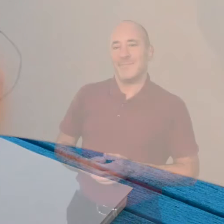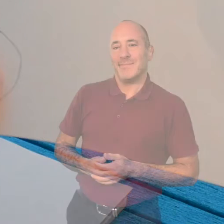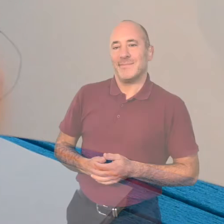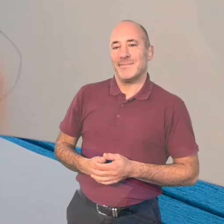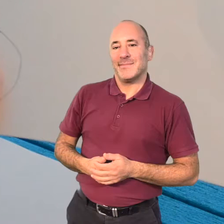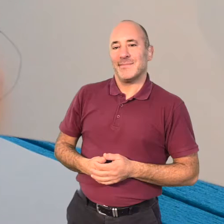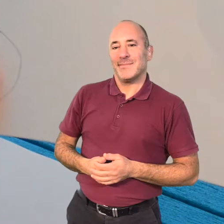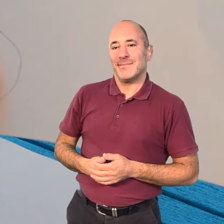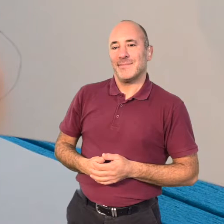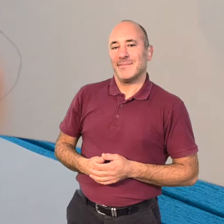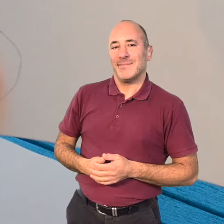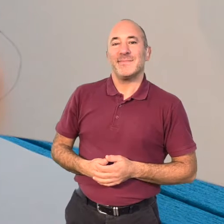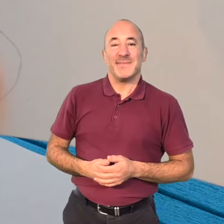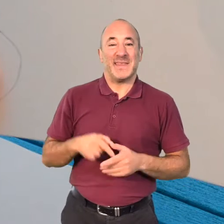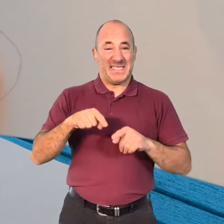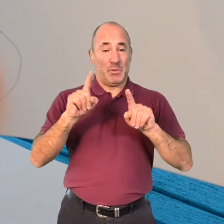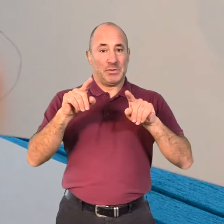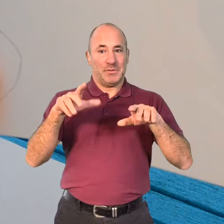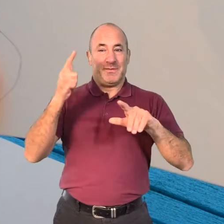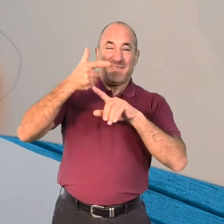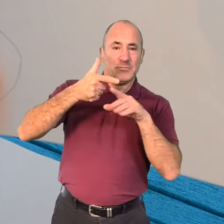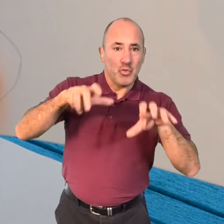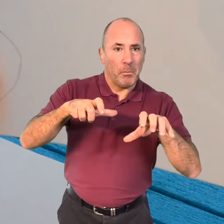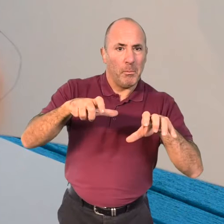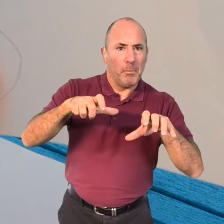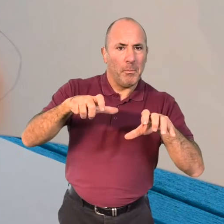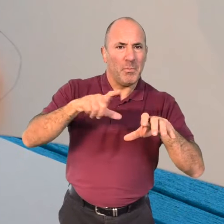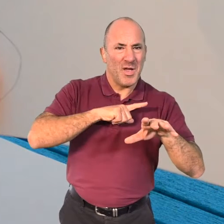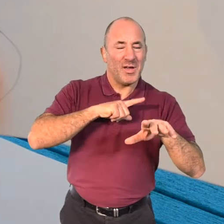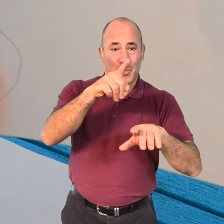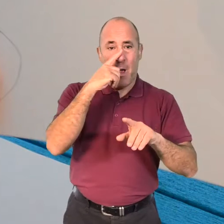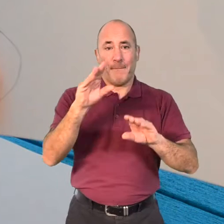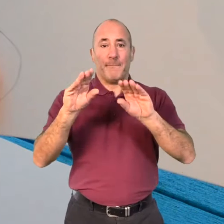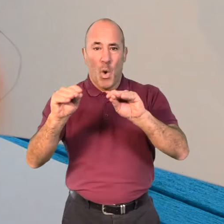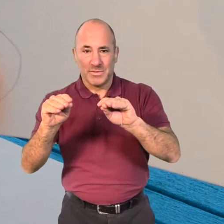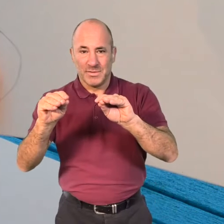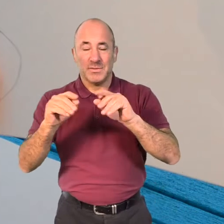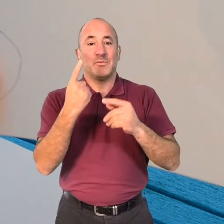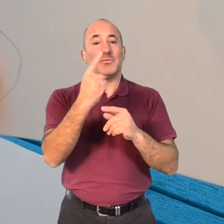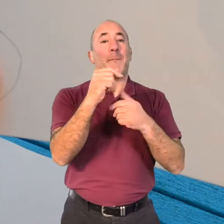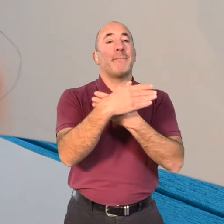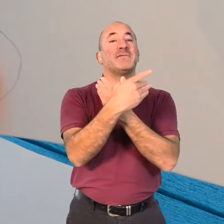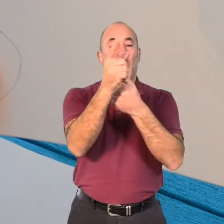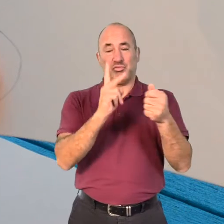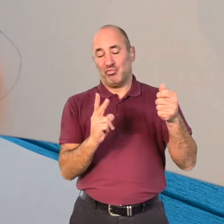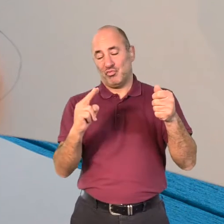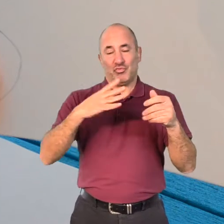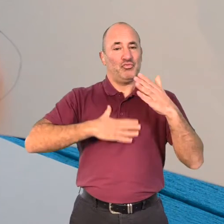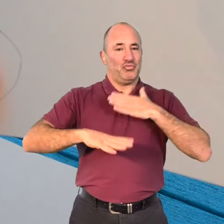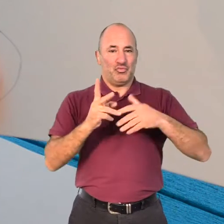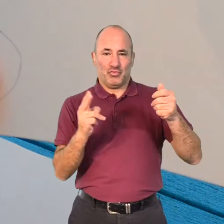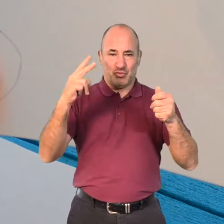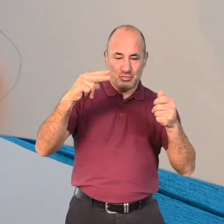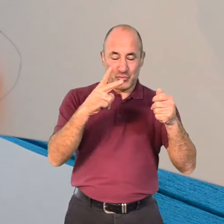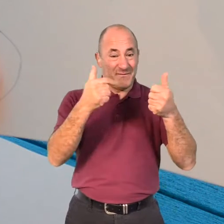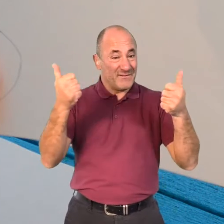The image of me cutting my butterfly is now frozen. Pause your video and cut your own butterfly out in your own time, and then